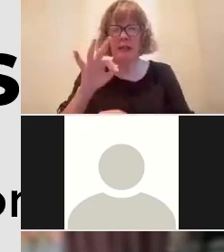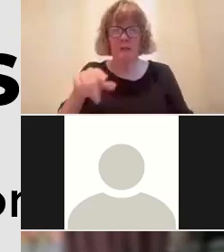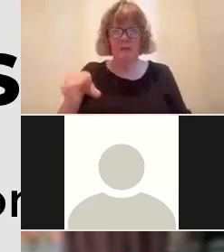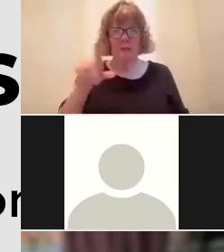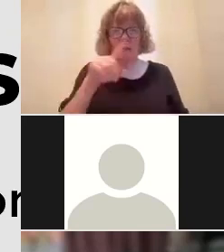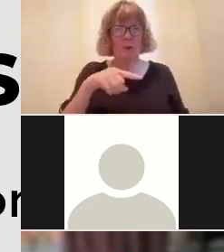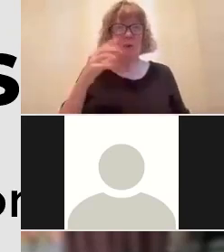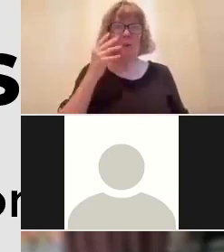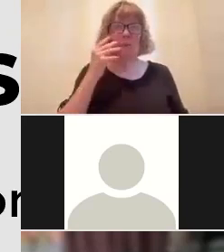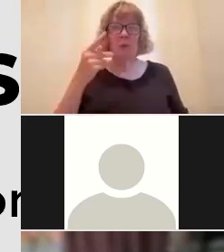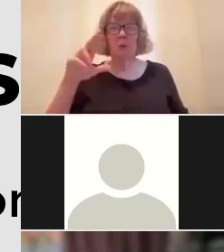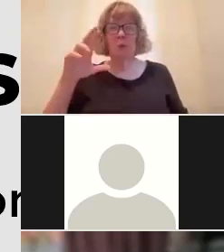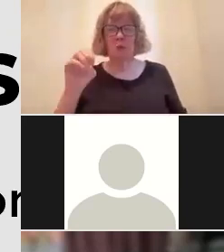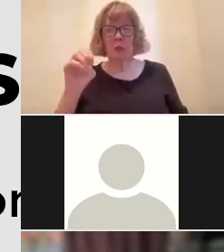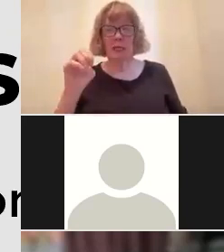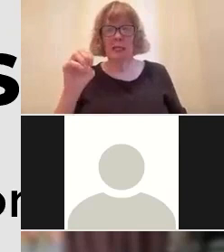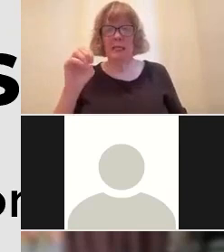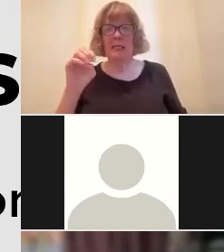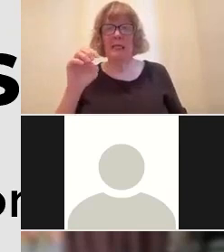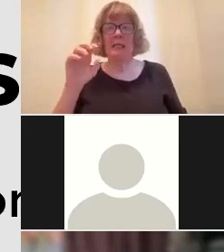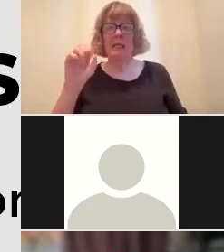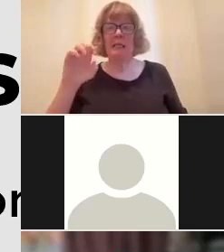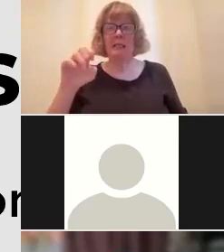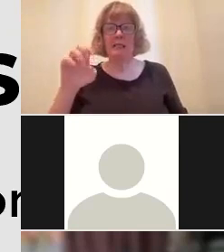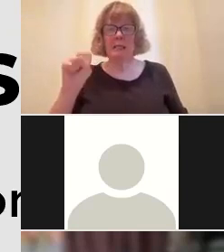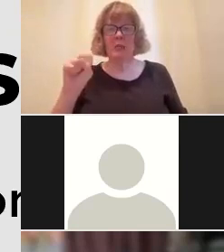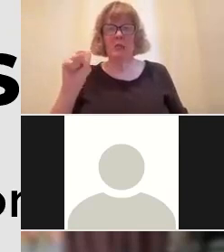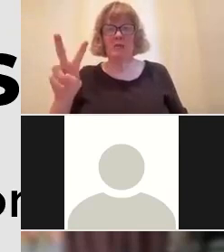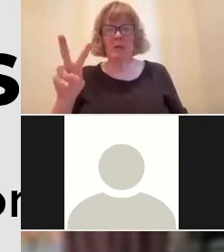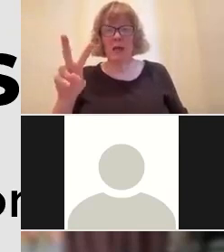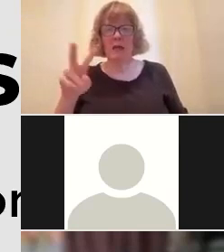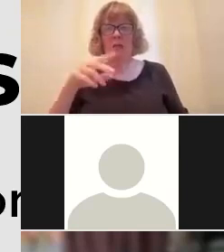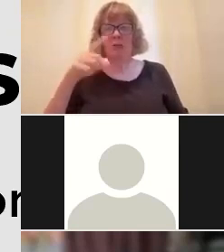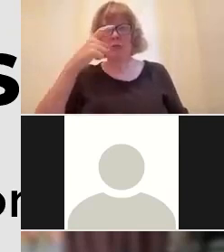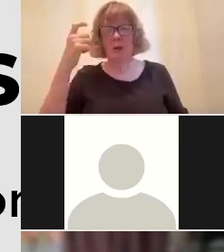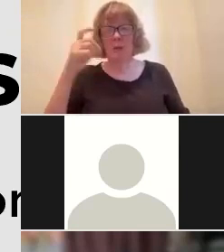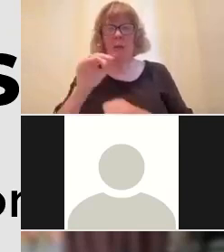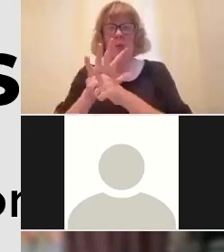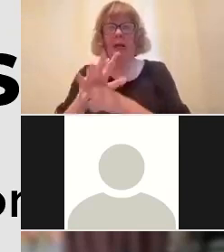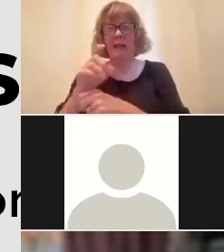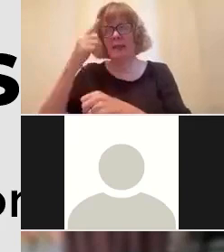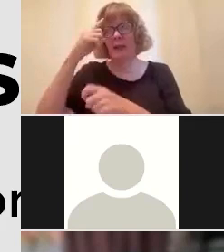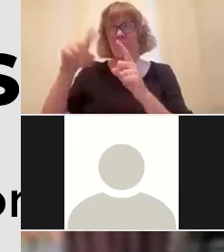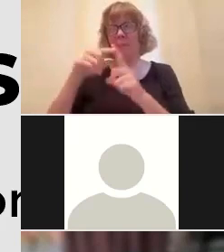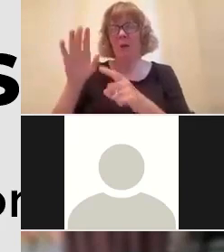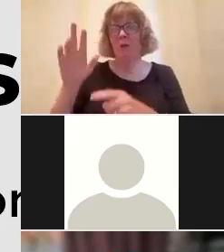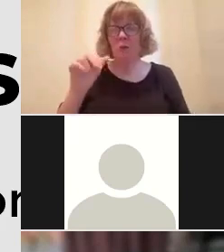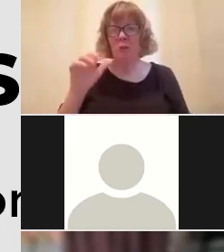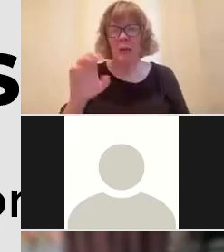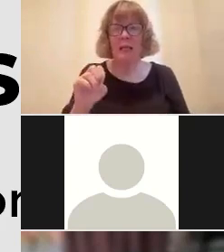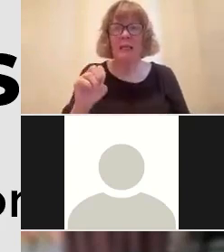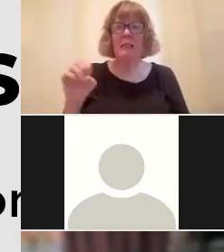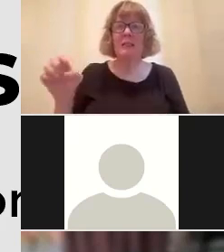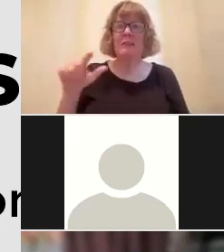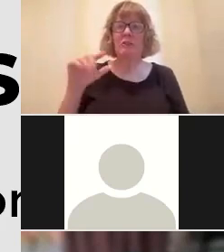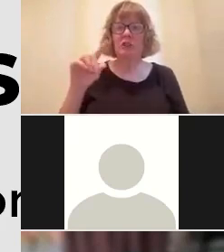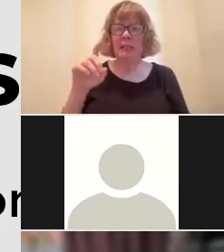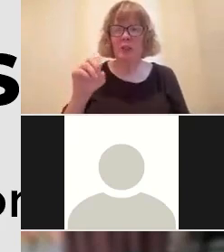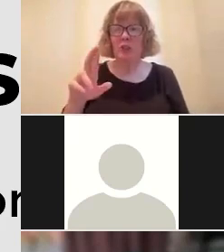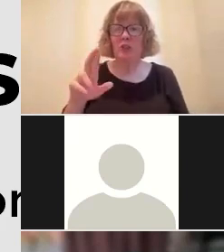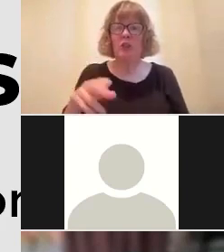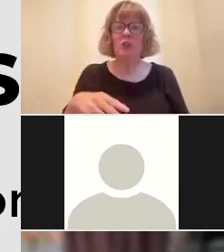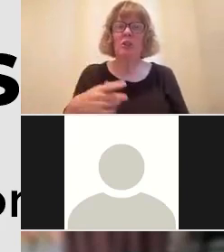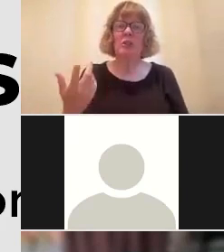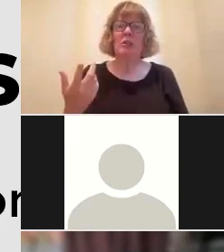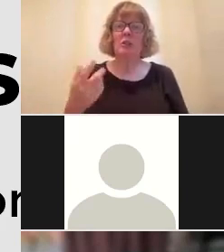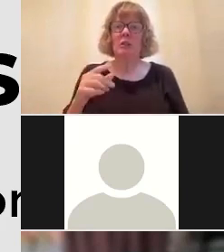oppression, we need to look at that based on their race, their gender identity, their sexual orientation, their